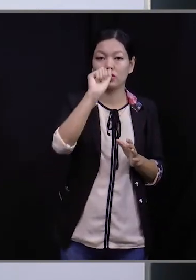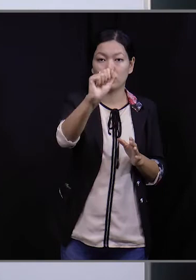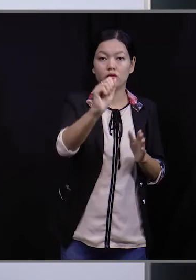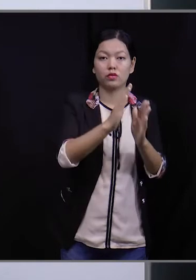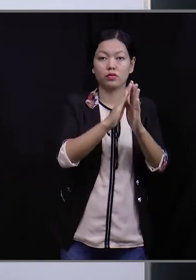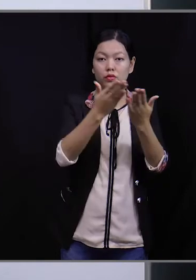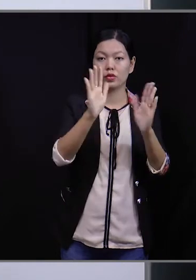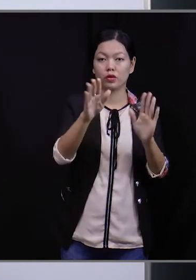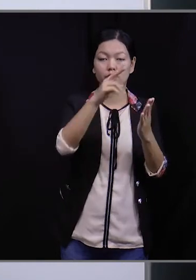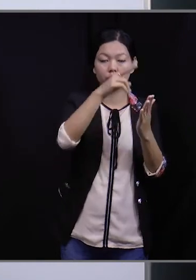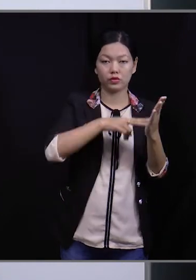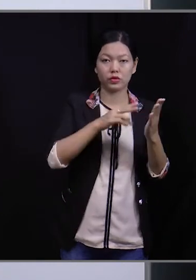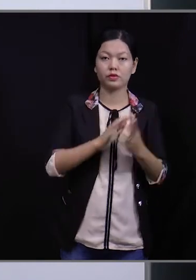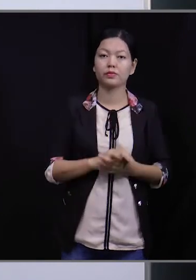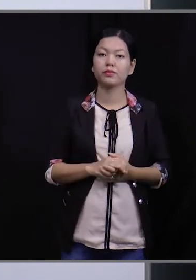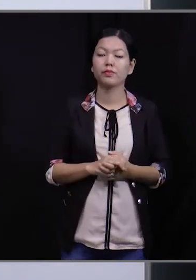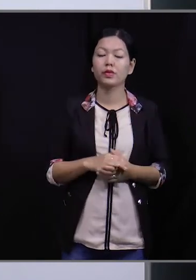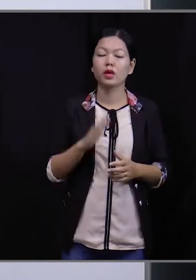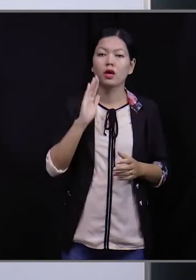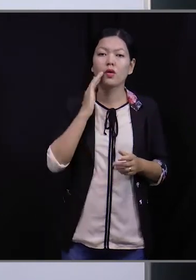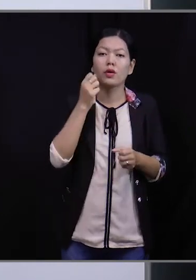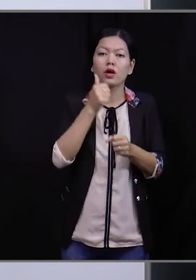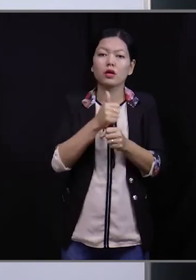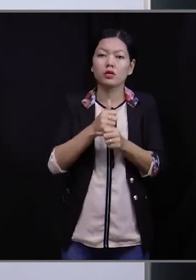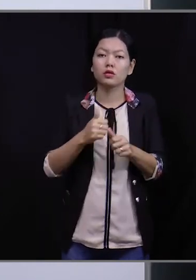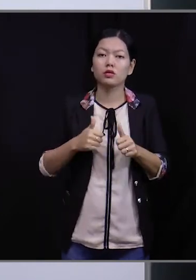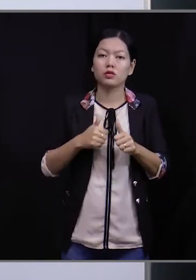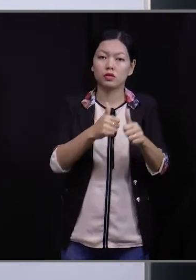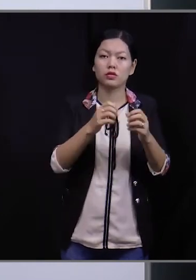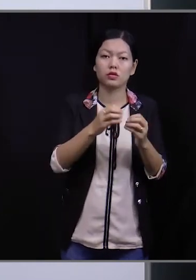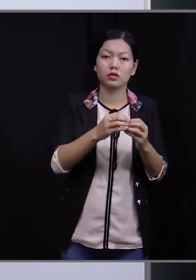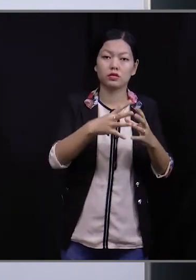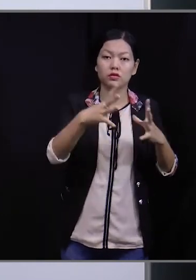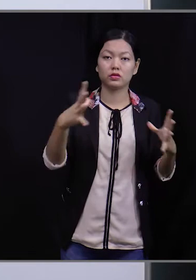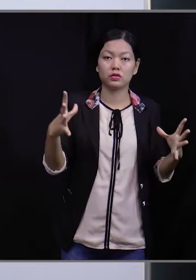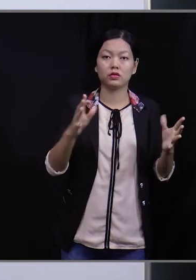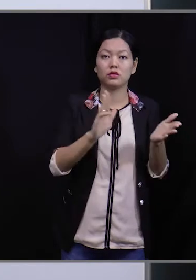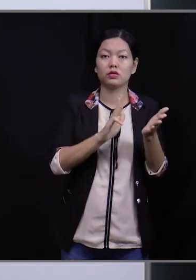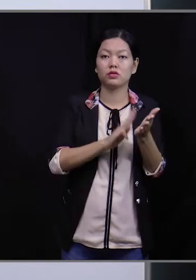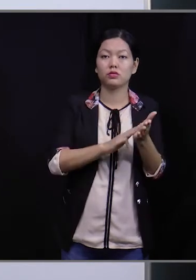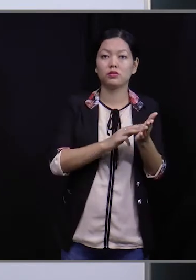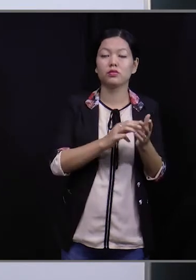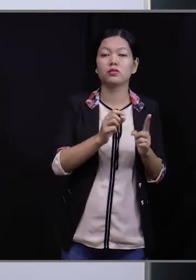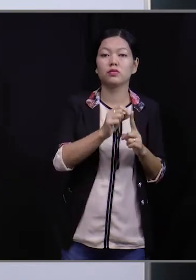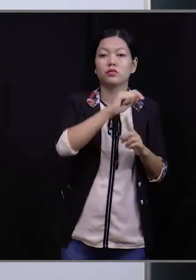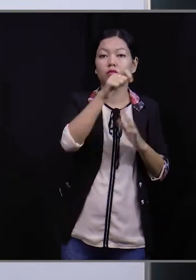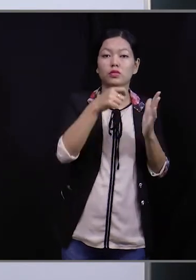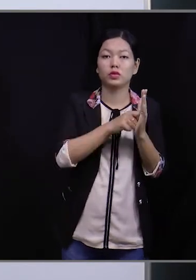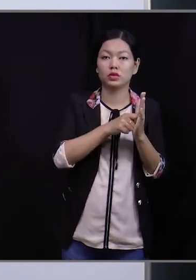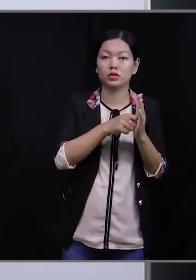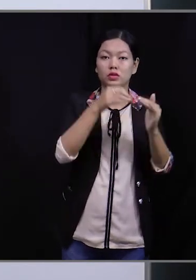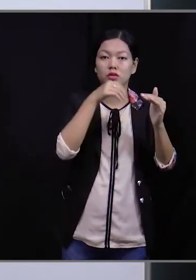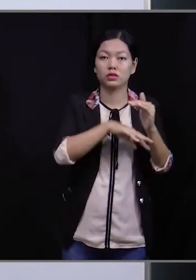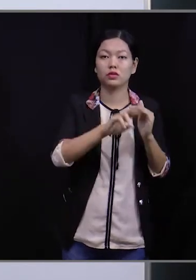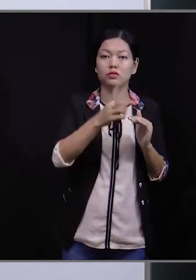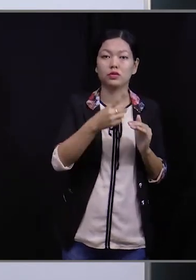So when the government follows expansionary monetary policy, the first step under quantitative will be